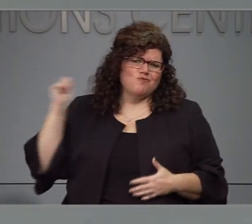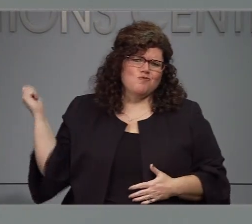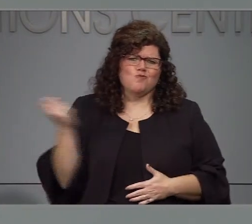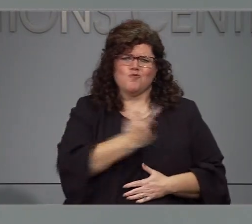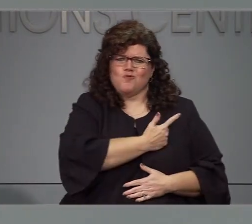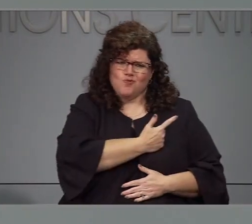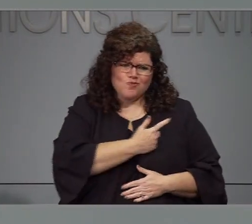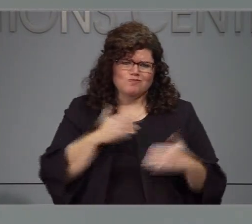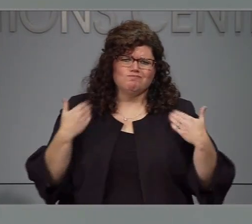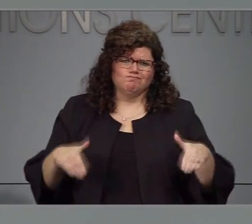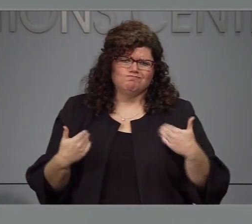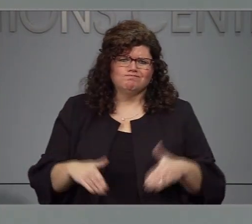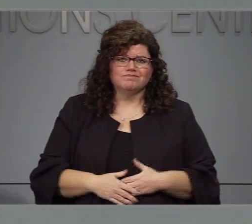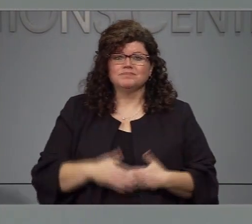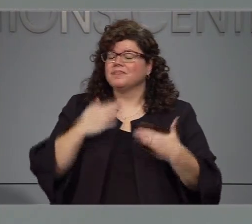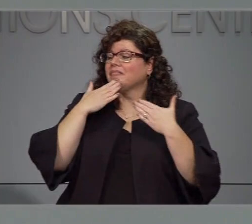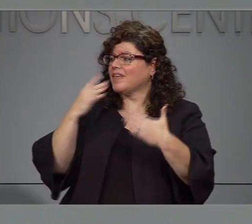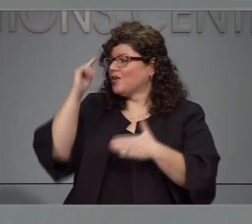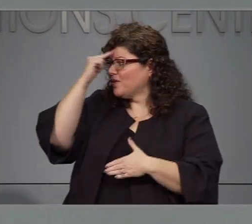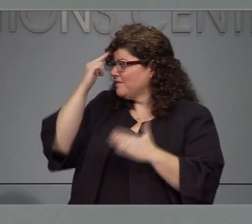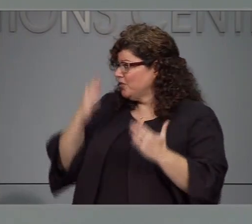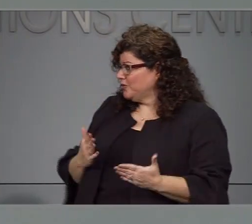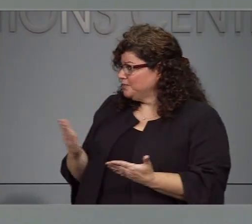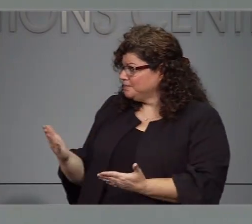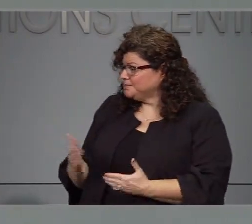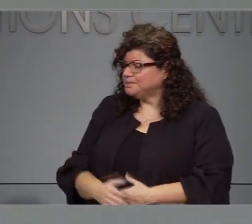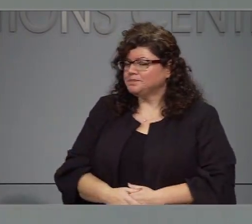highest priority. Thank you, Governor.